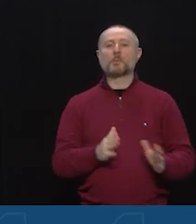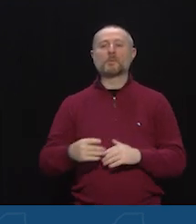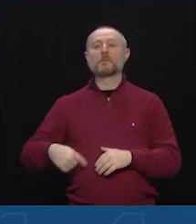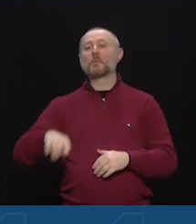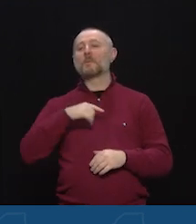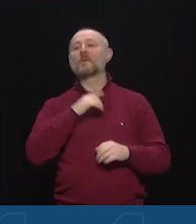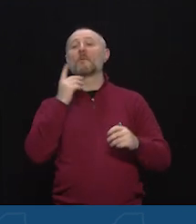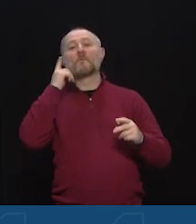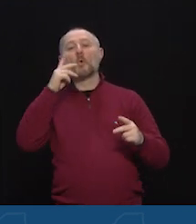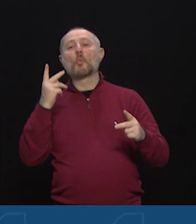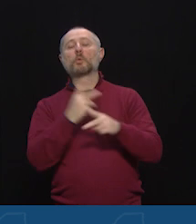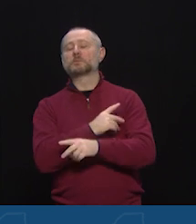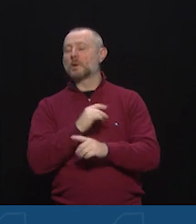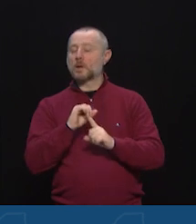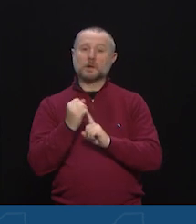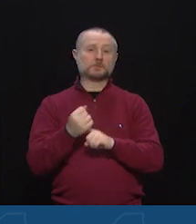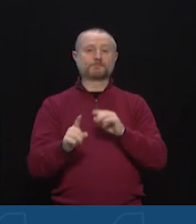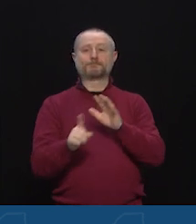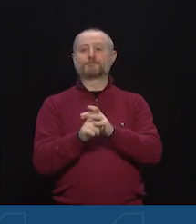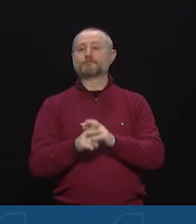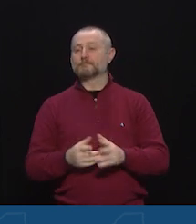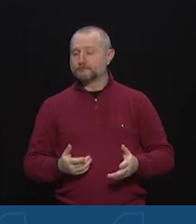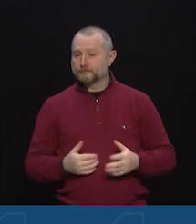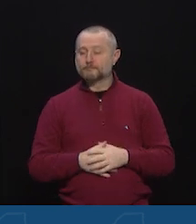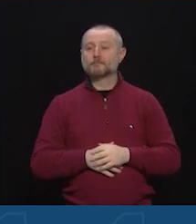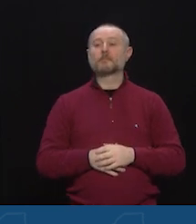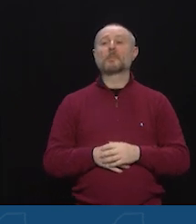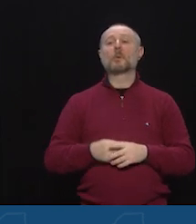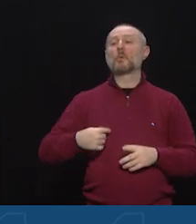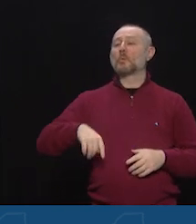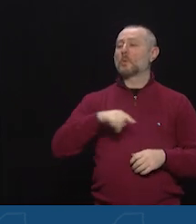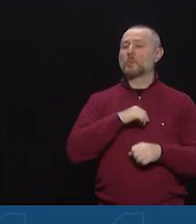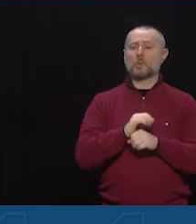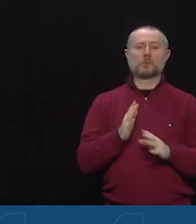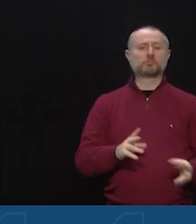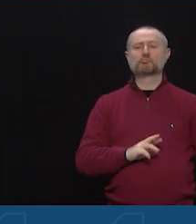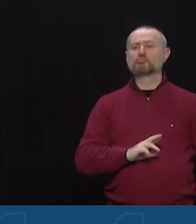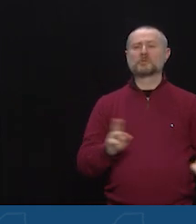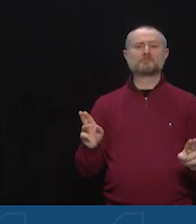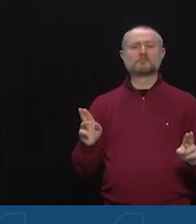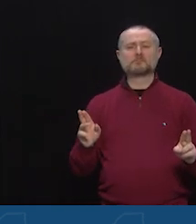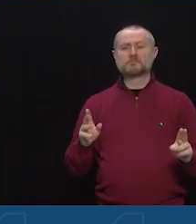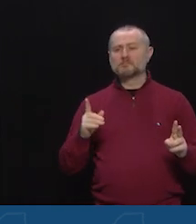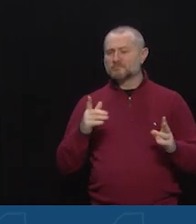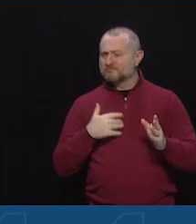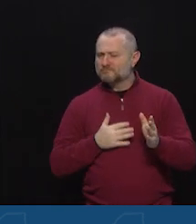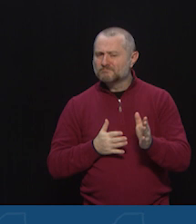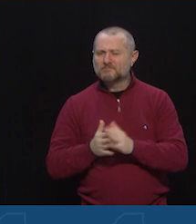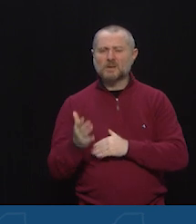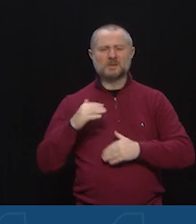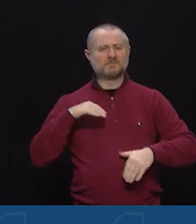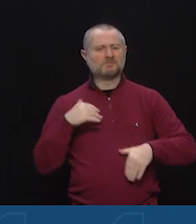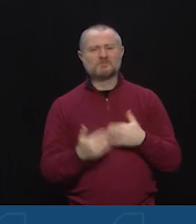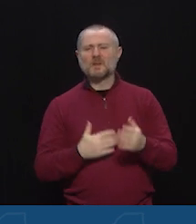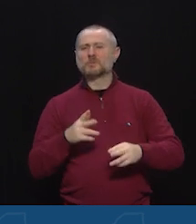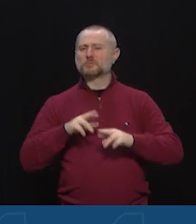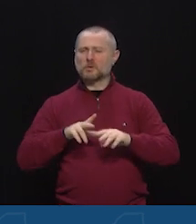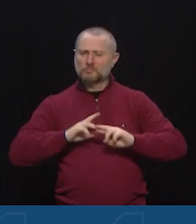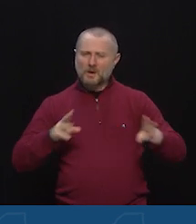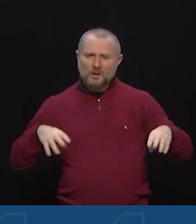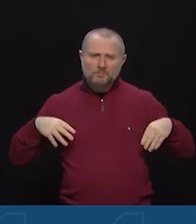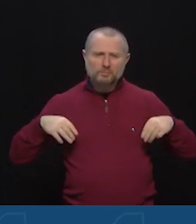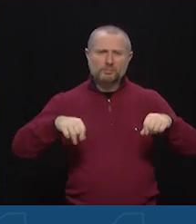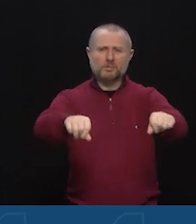the worst here. Our crews are ready. We have the materials, the salt, sand, about